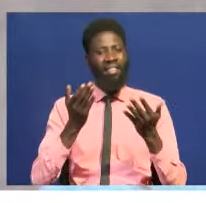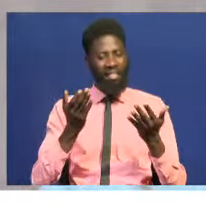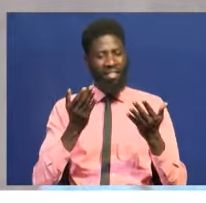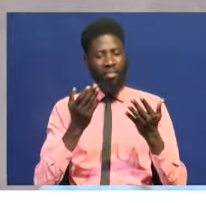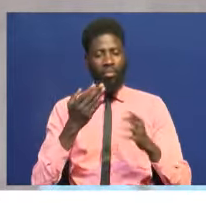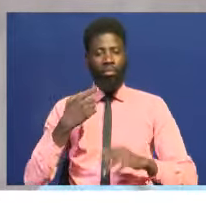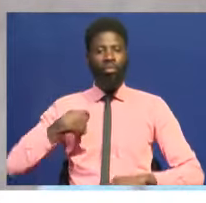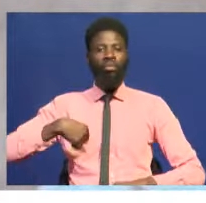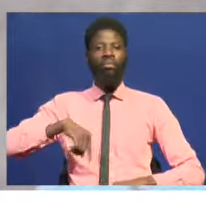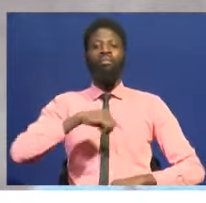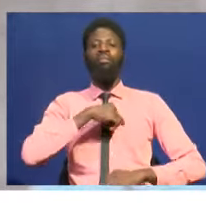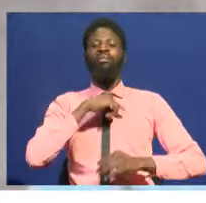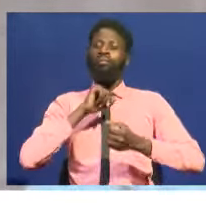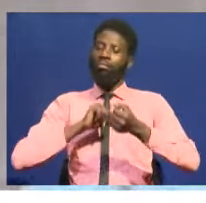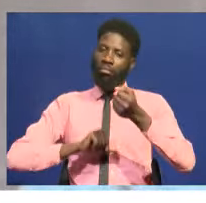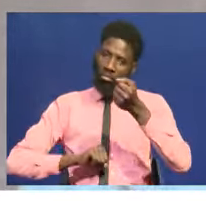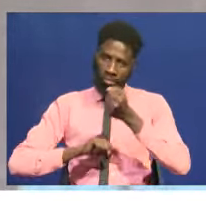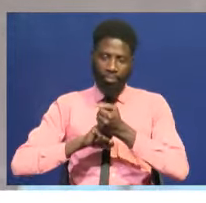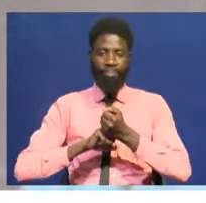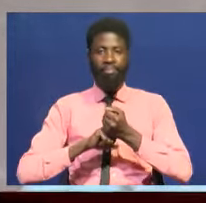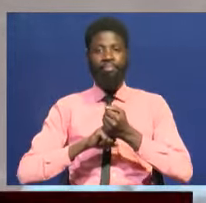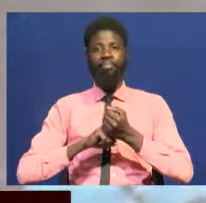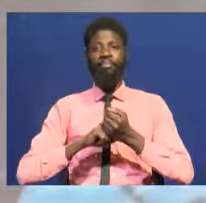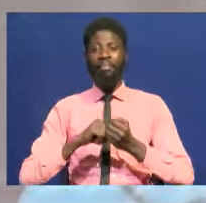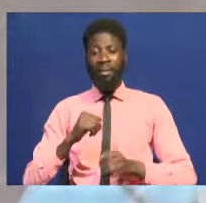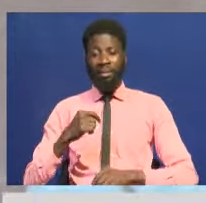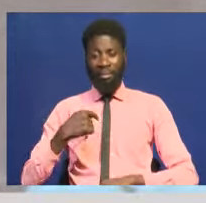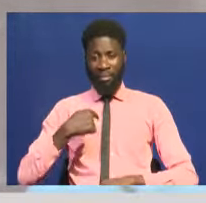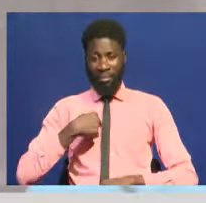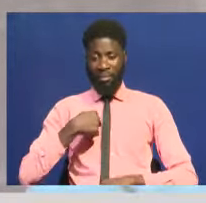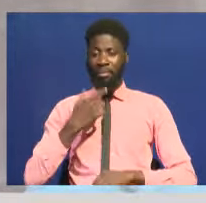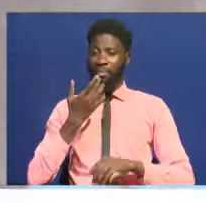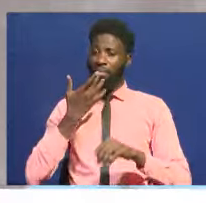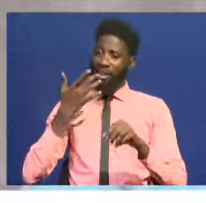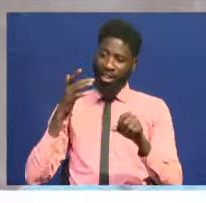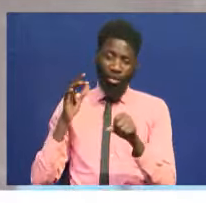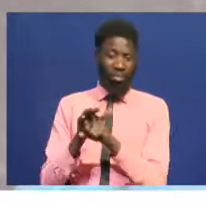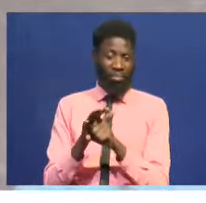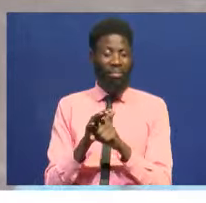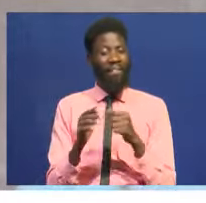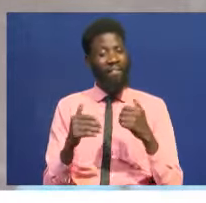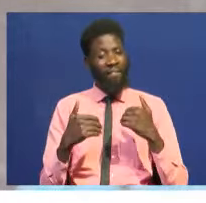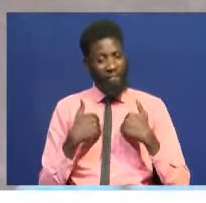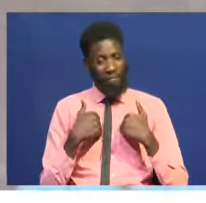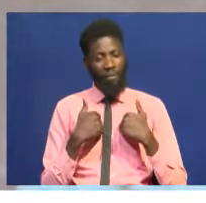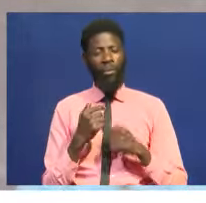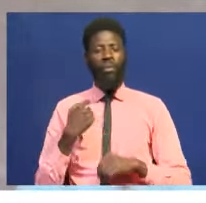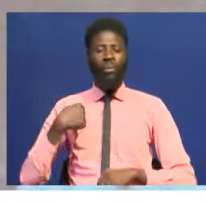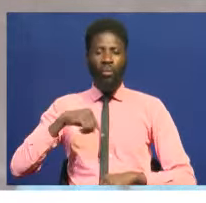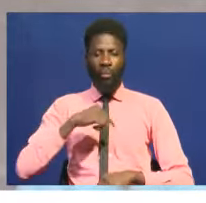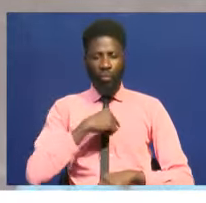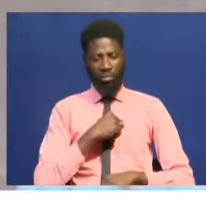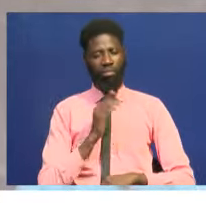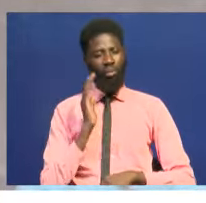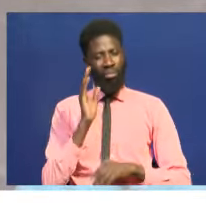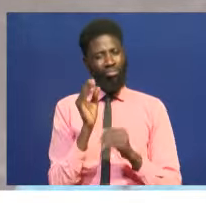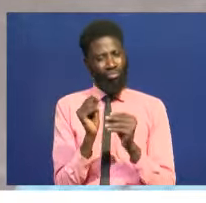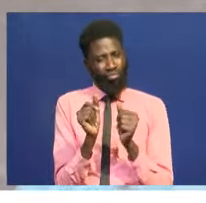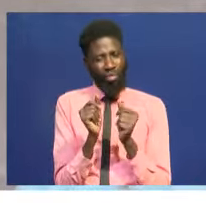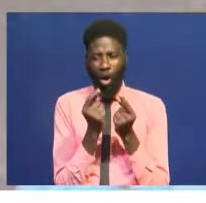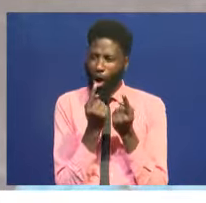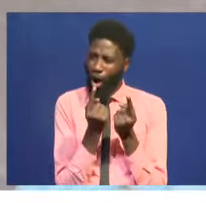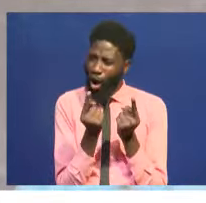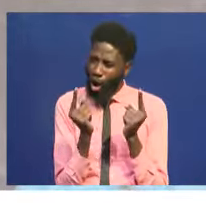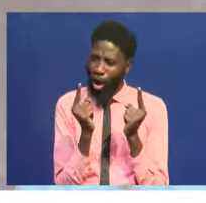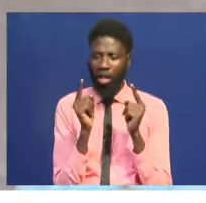our support, you have my commitment that we are going to deal with all the issues to make